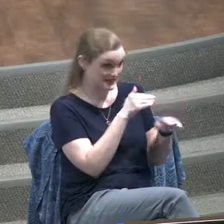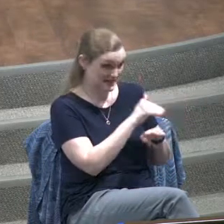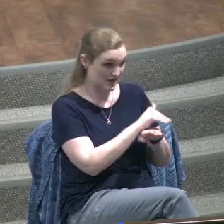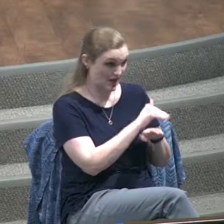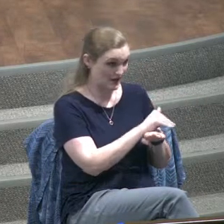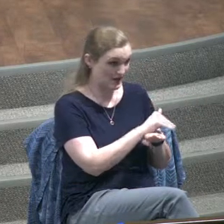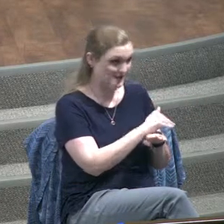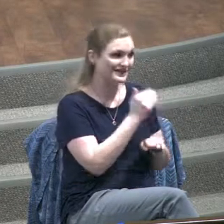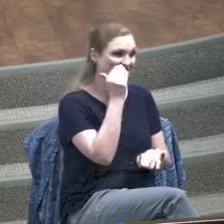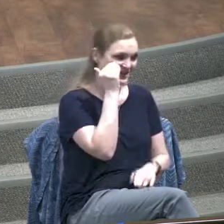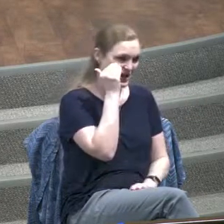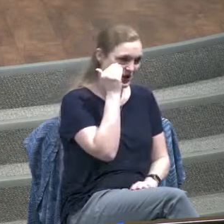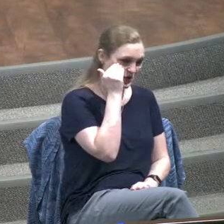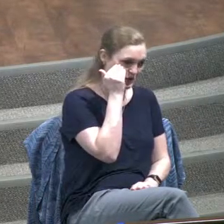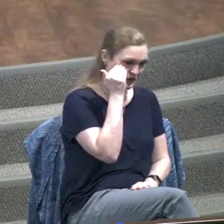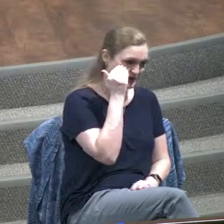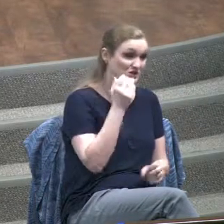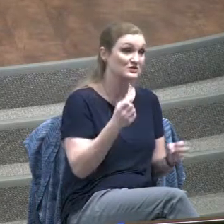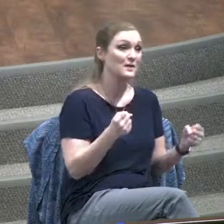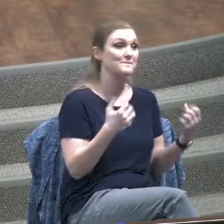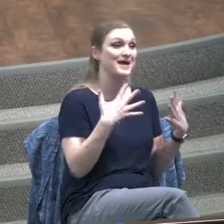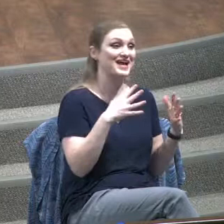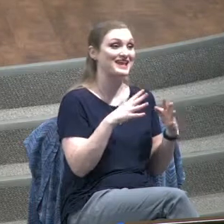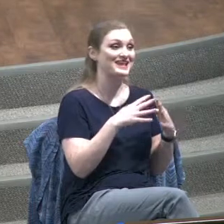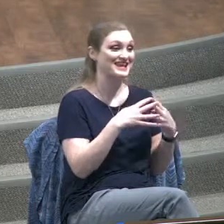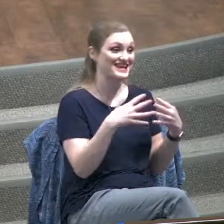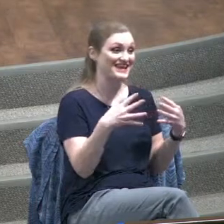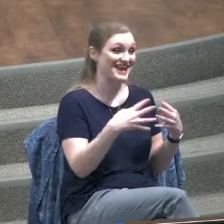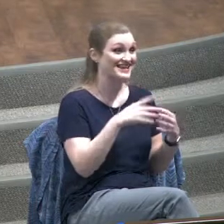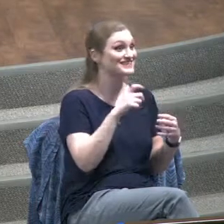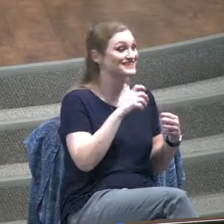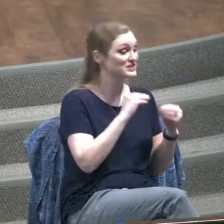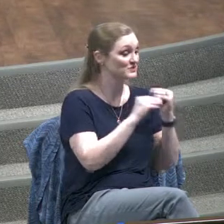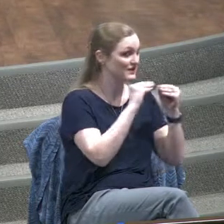And he knows that there's a lot of gates that's got to be fixed.